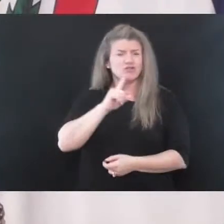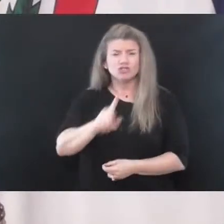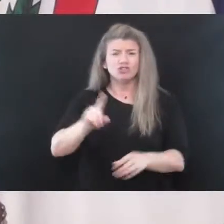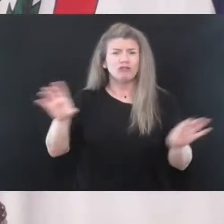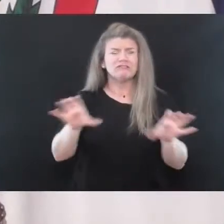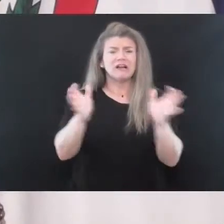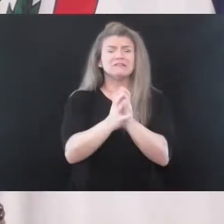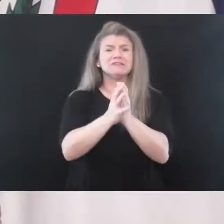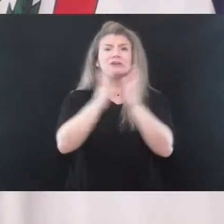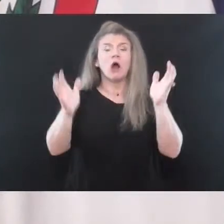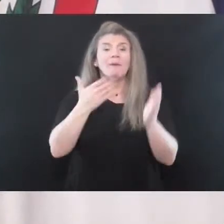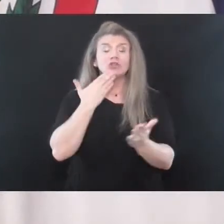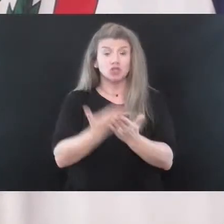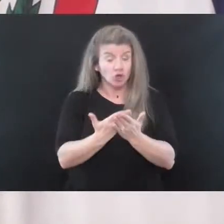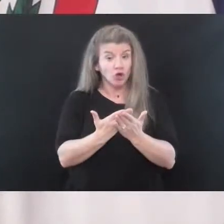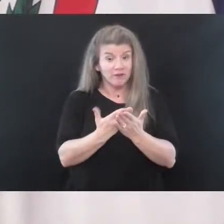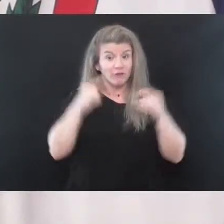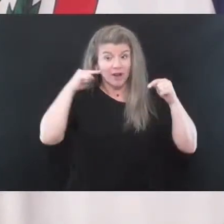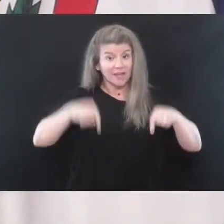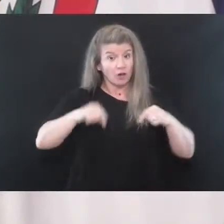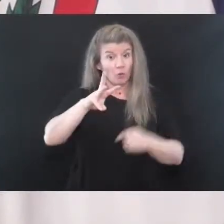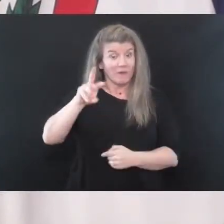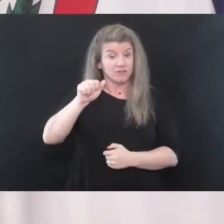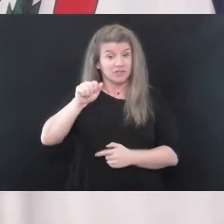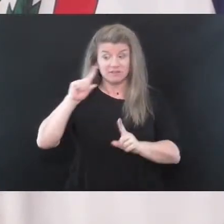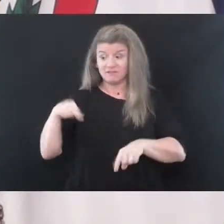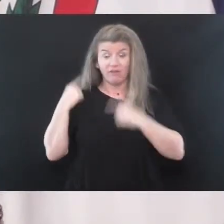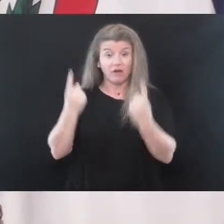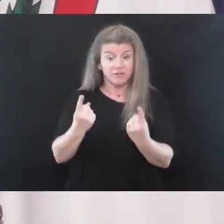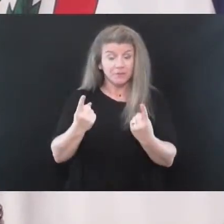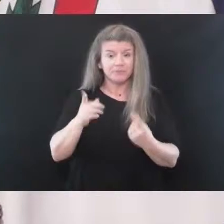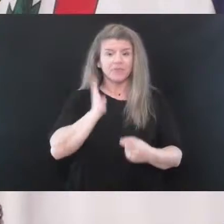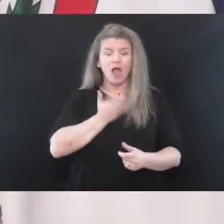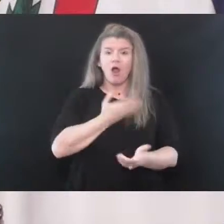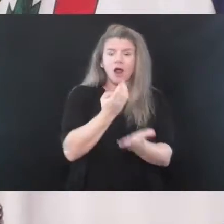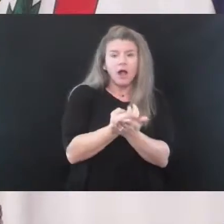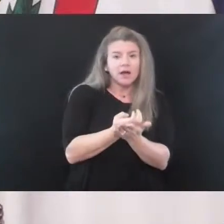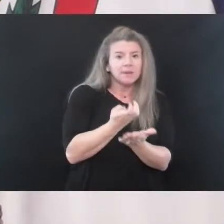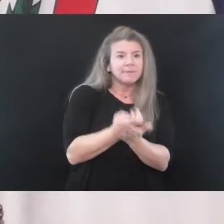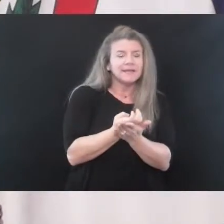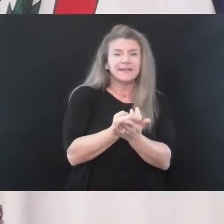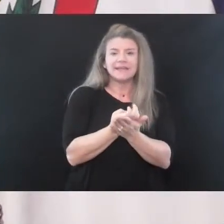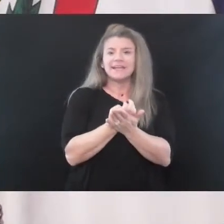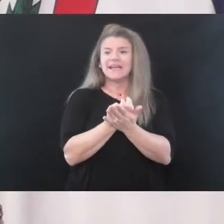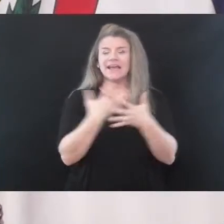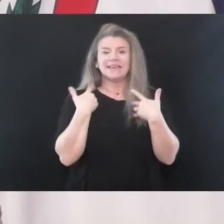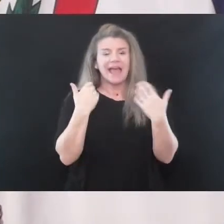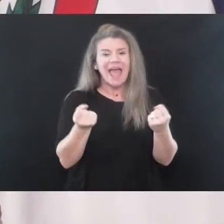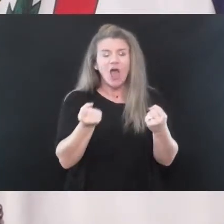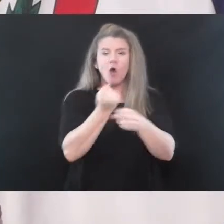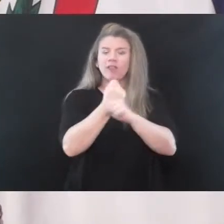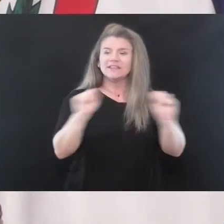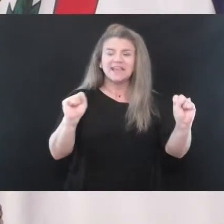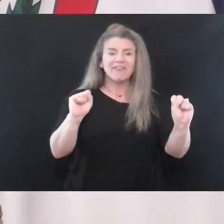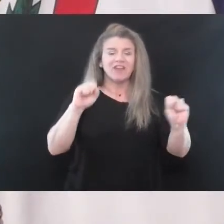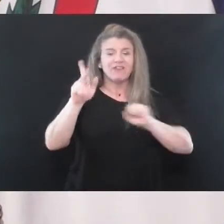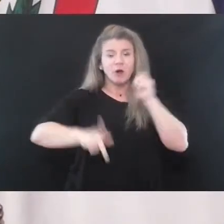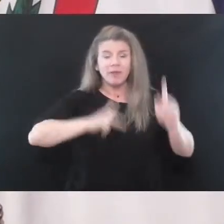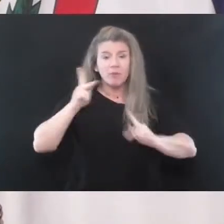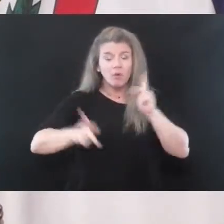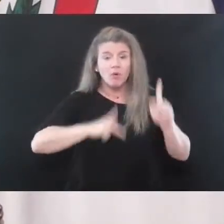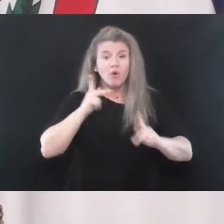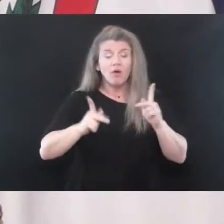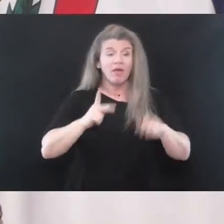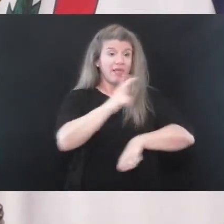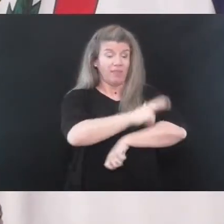does so much good for West Virginia as far as our economy, all the health and safety of our people,